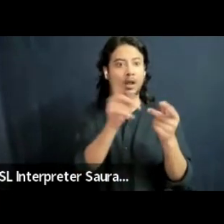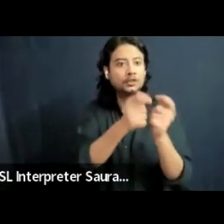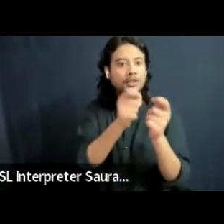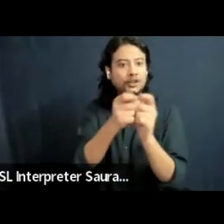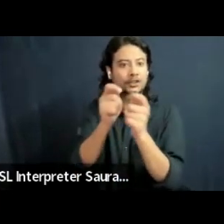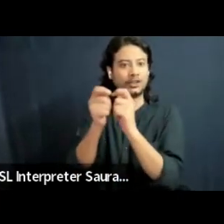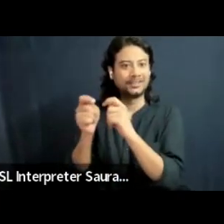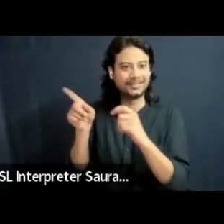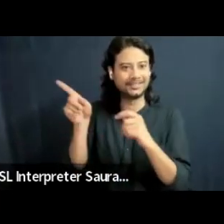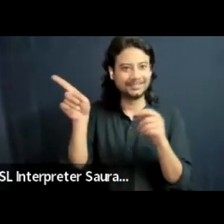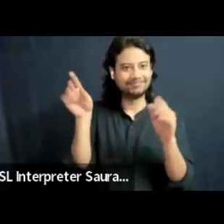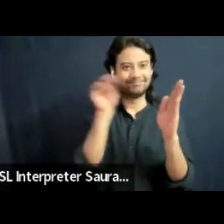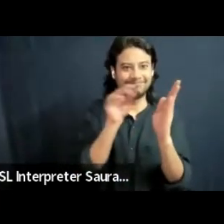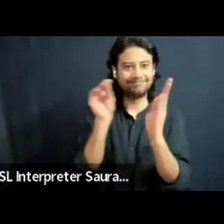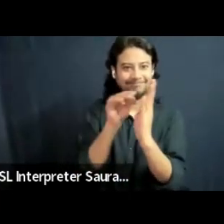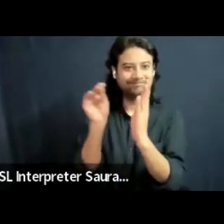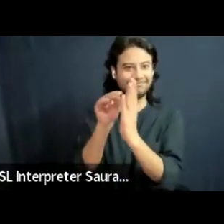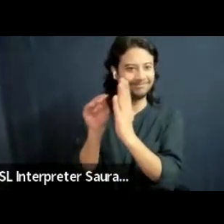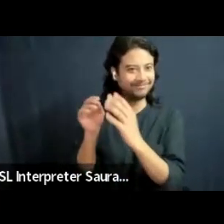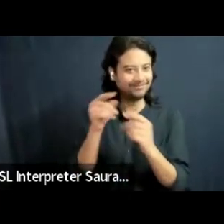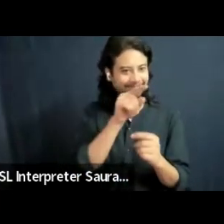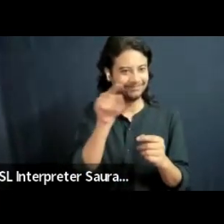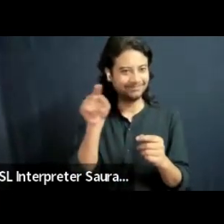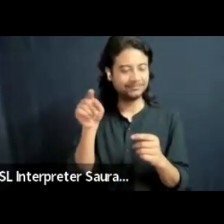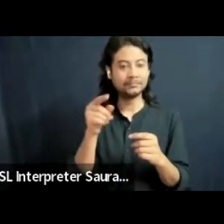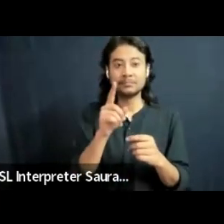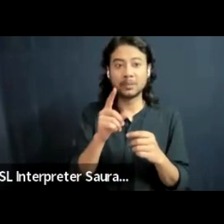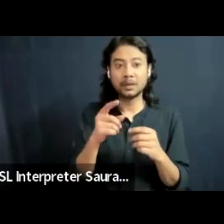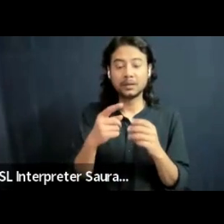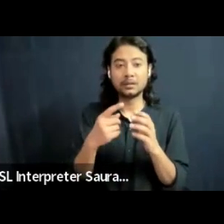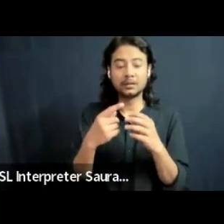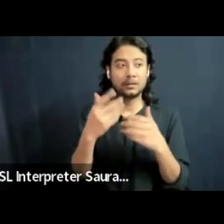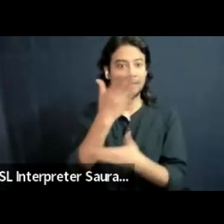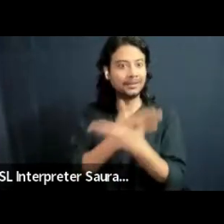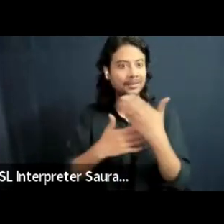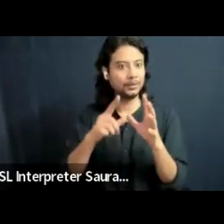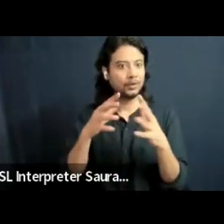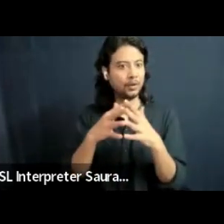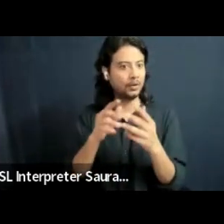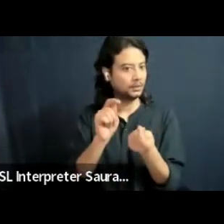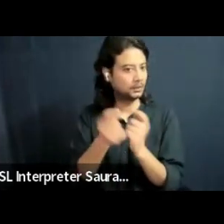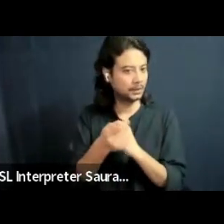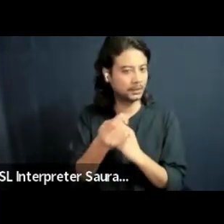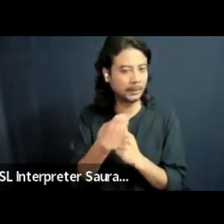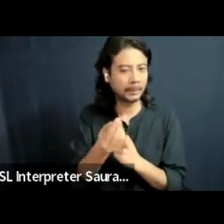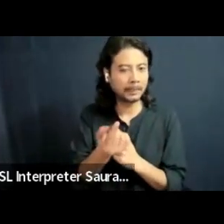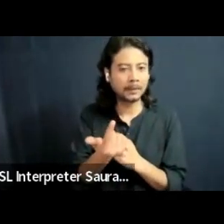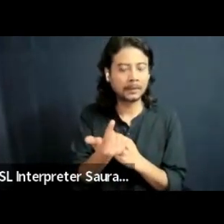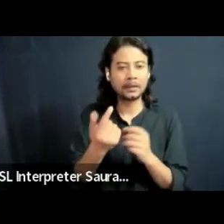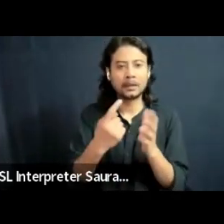themselves have not changed. We have a new law, the Rights of Persons with Disabilities Act, We have a Mental Health Care Act